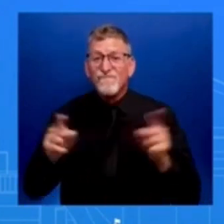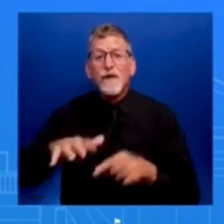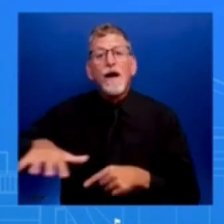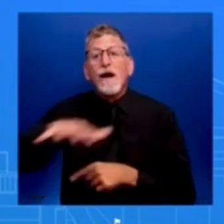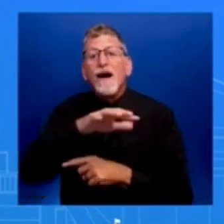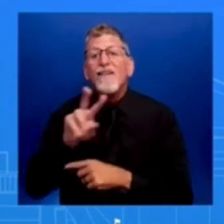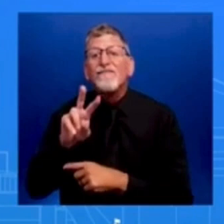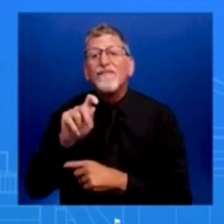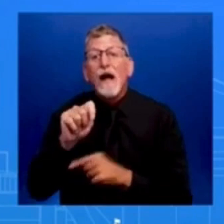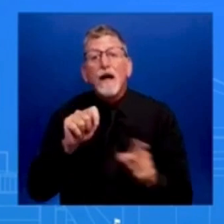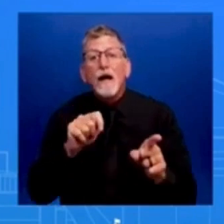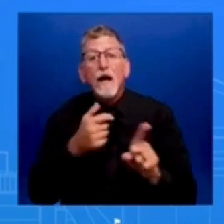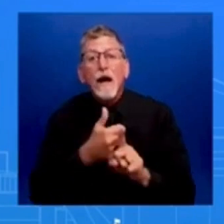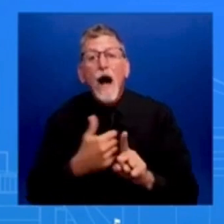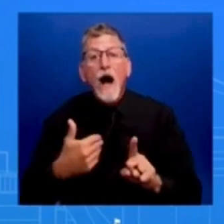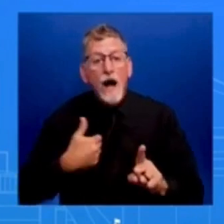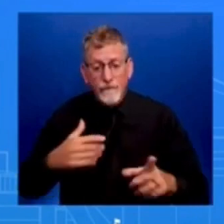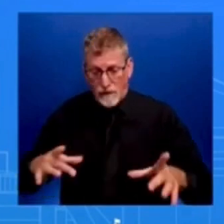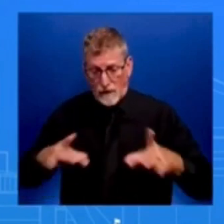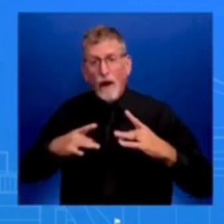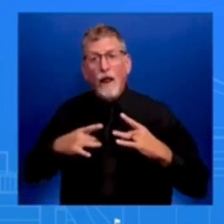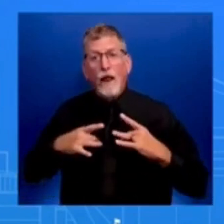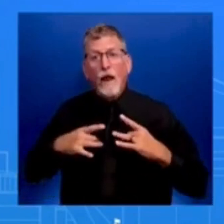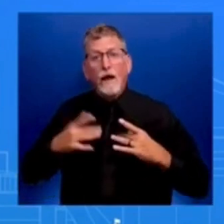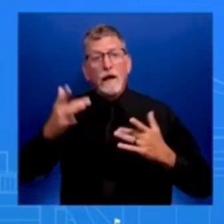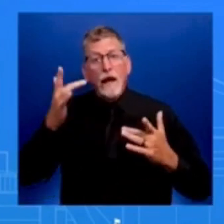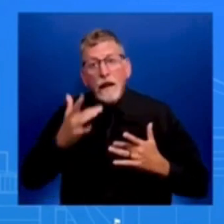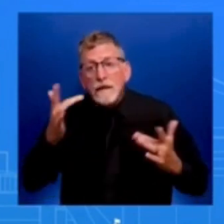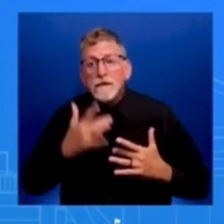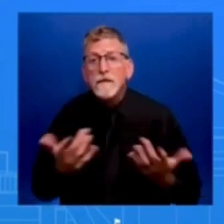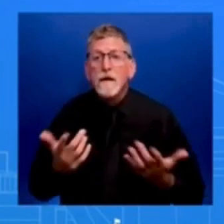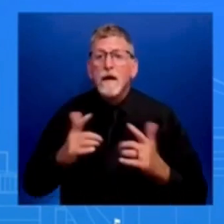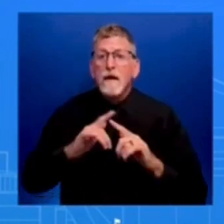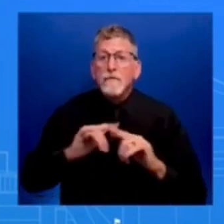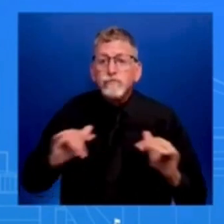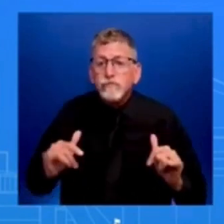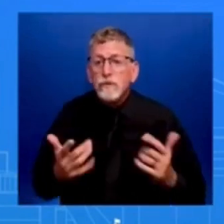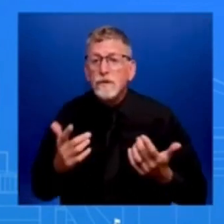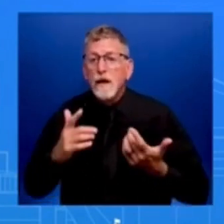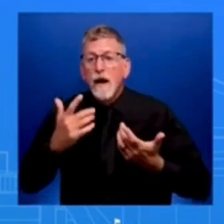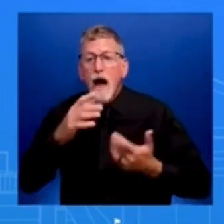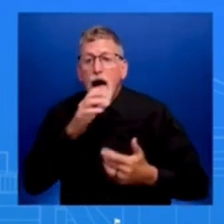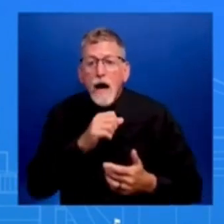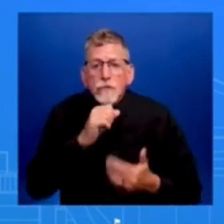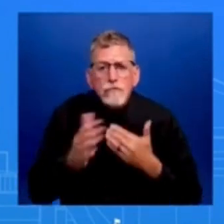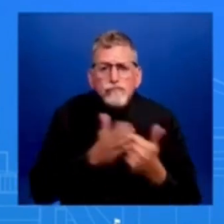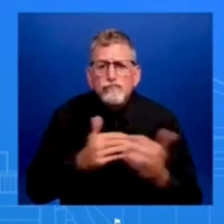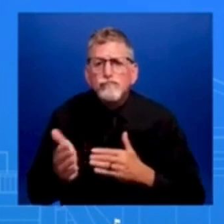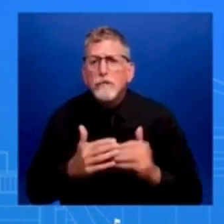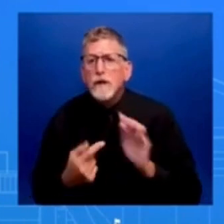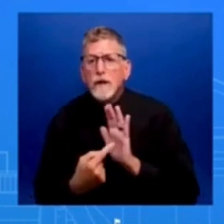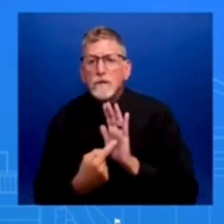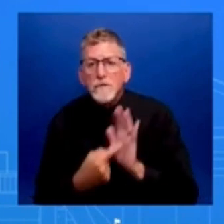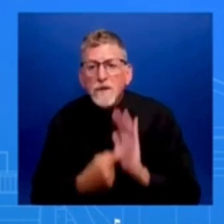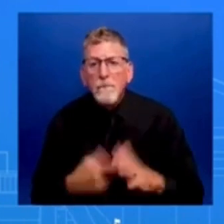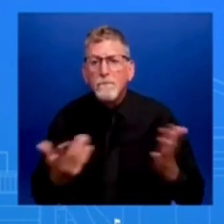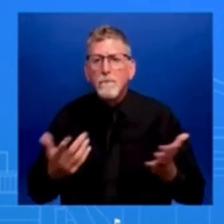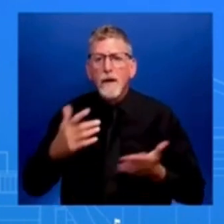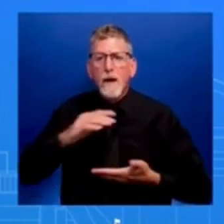assessments and mammograms, regardless of their age, symptoms, family history, or whether or not they are enrolled in VA